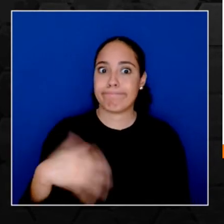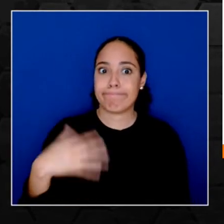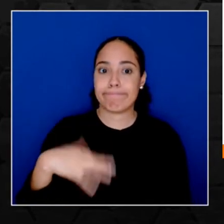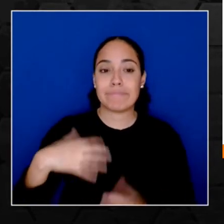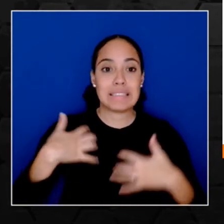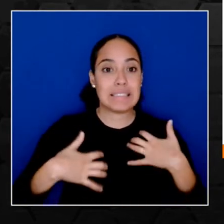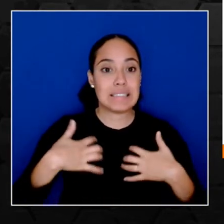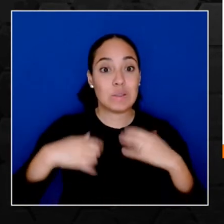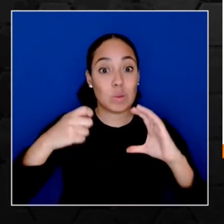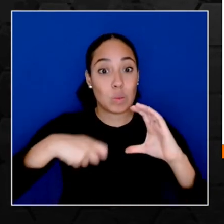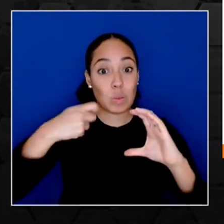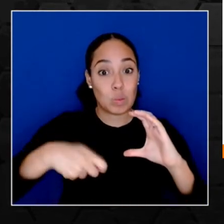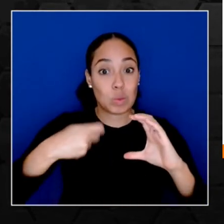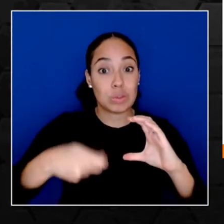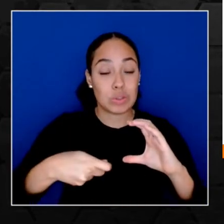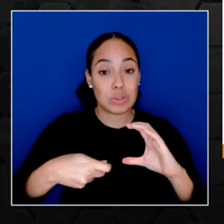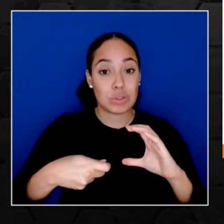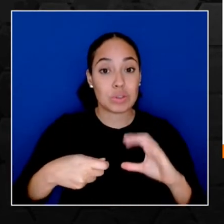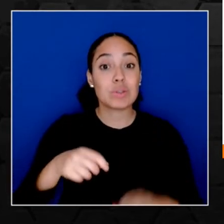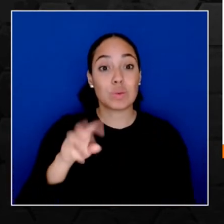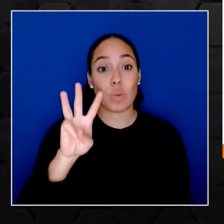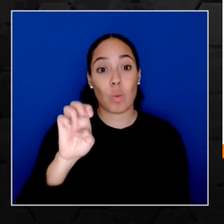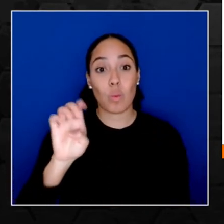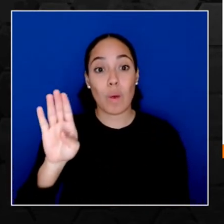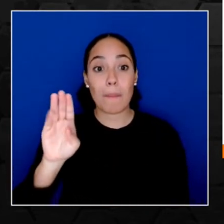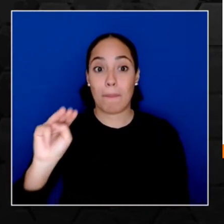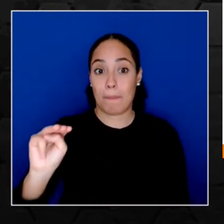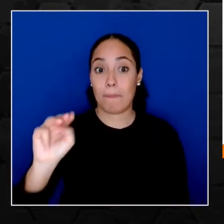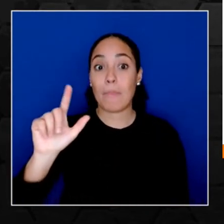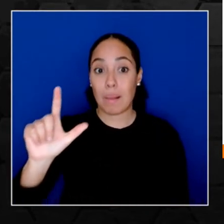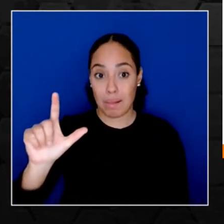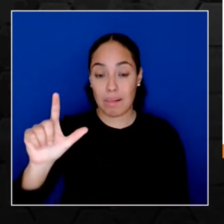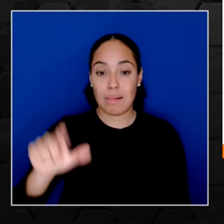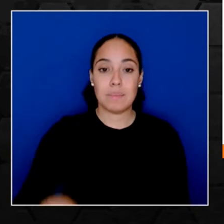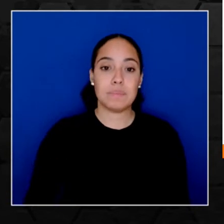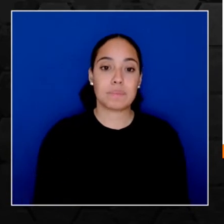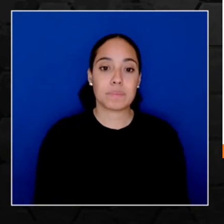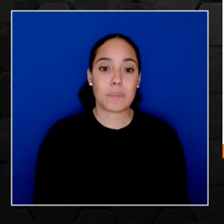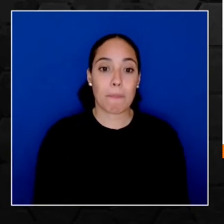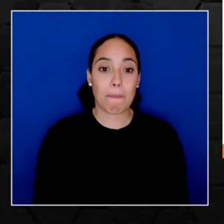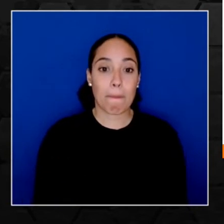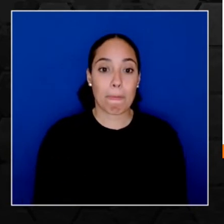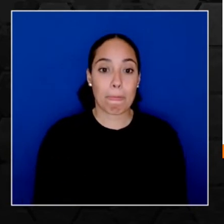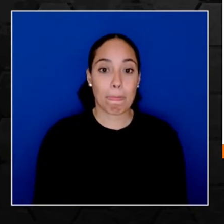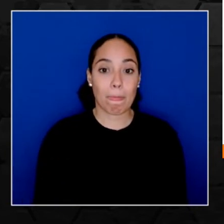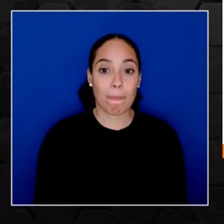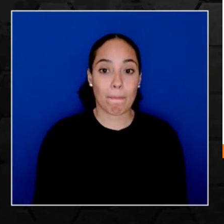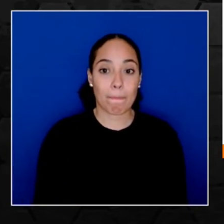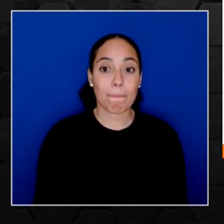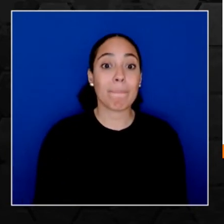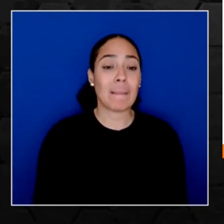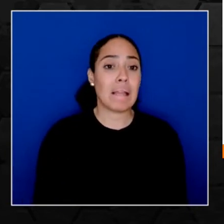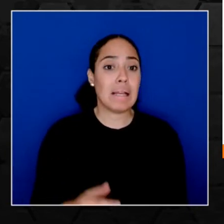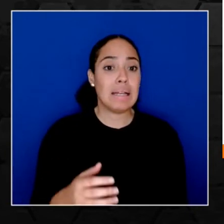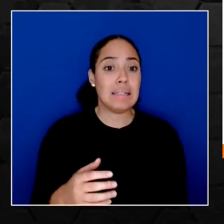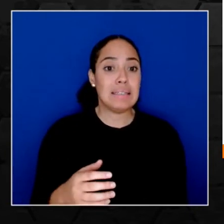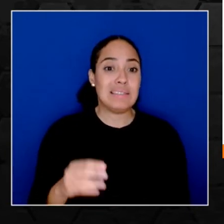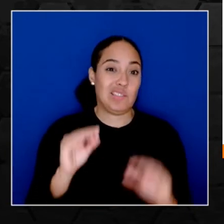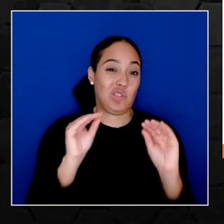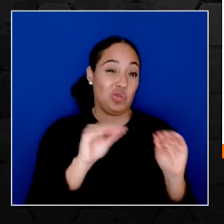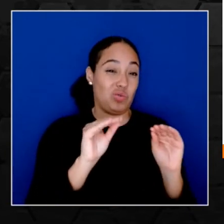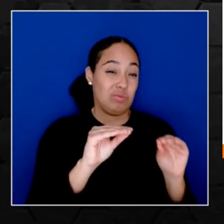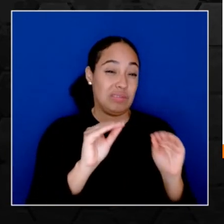WebML, so what you can do? Machine learning offers enormous possibility for the web. We are still early, but we need like trendiest kind of thing, you can say, on that